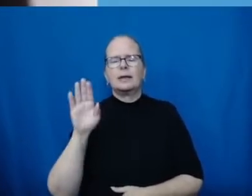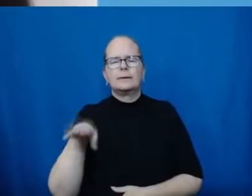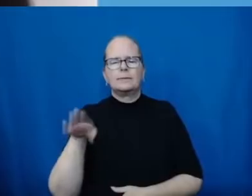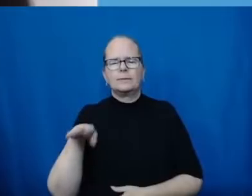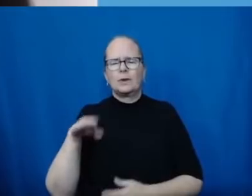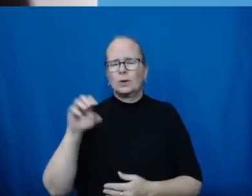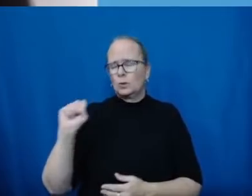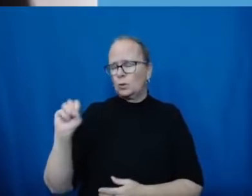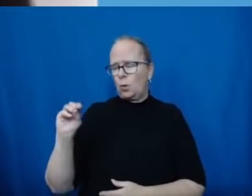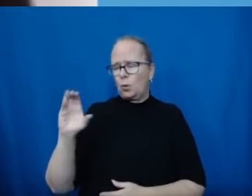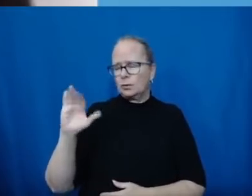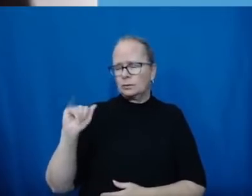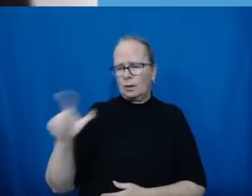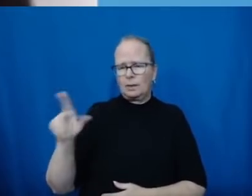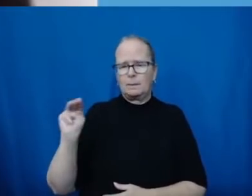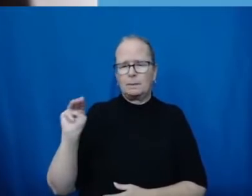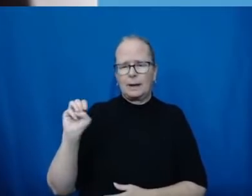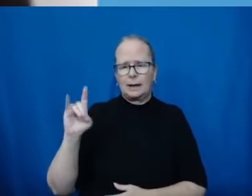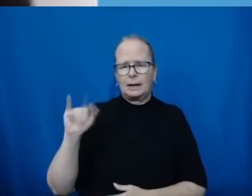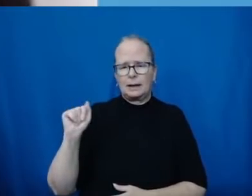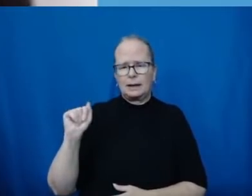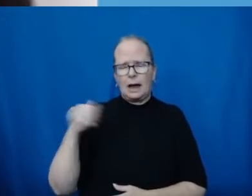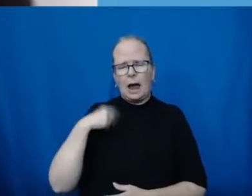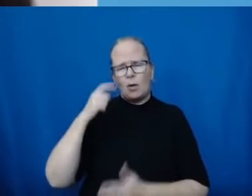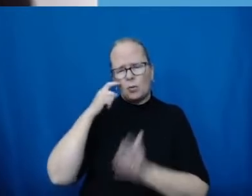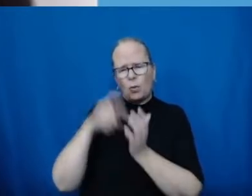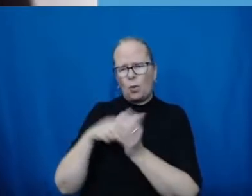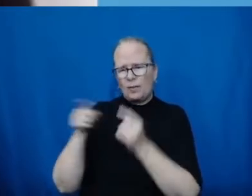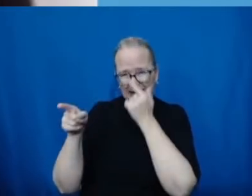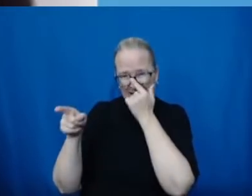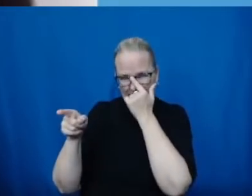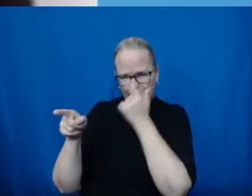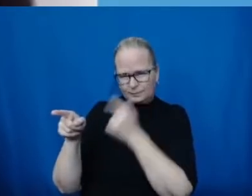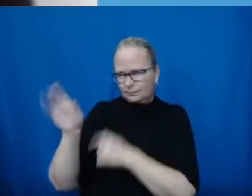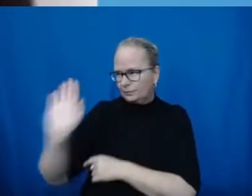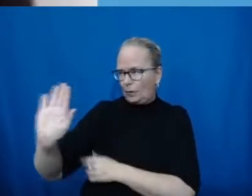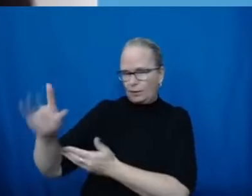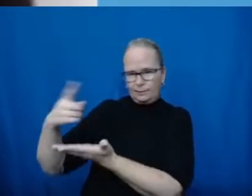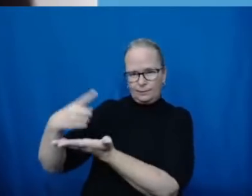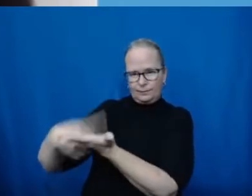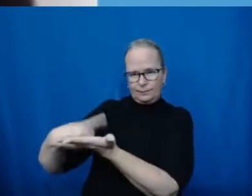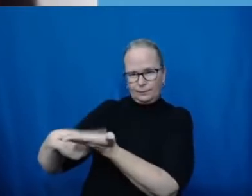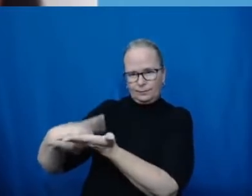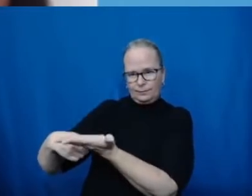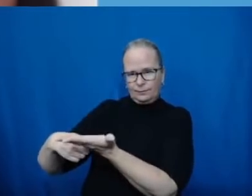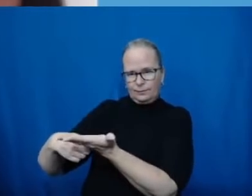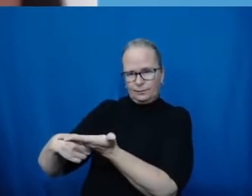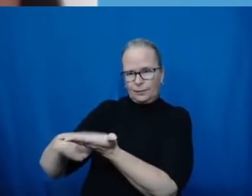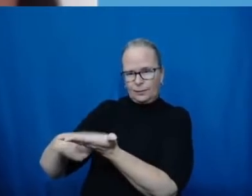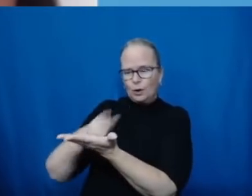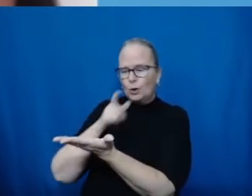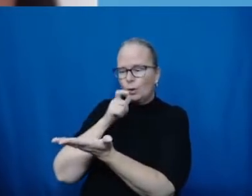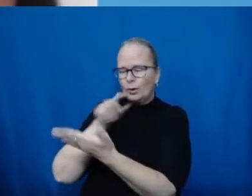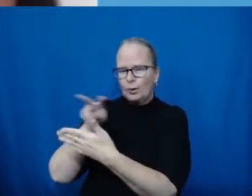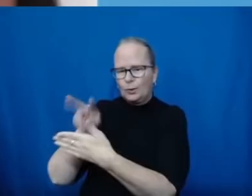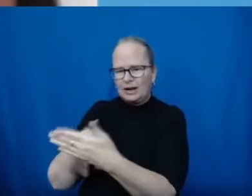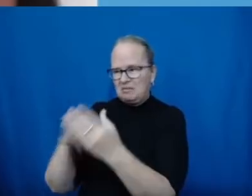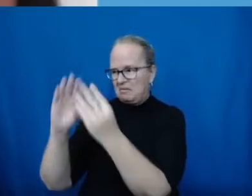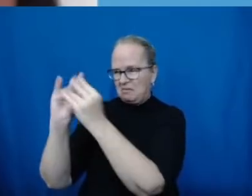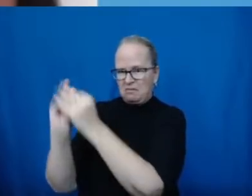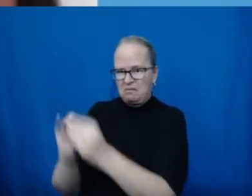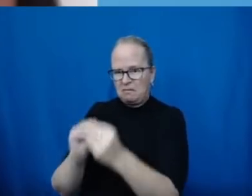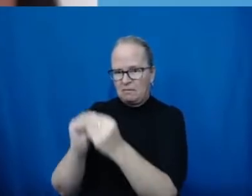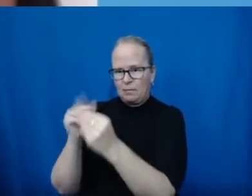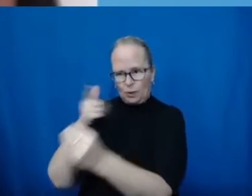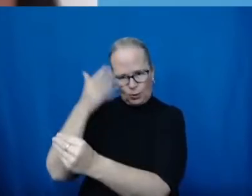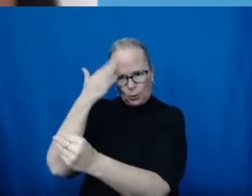happening out in the open, is that you don't necessarily know who's reading. And like when you have some person on your Facebook or whatever that, Uncle Bill